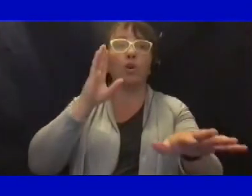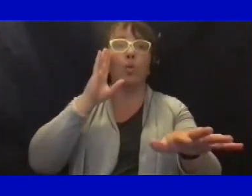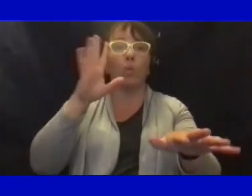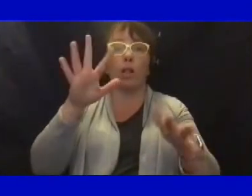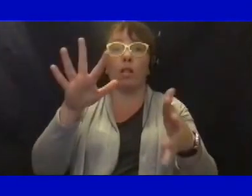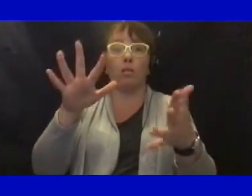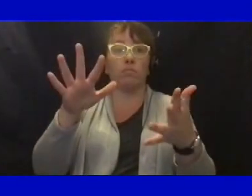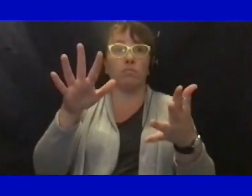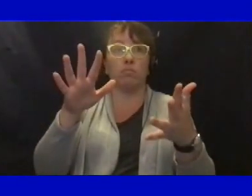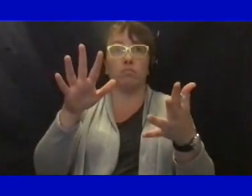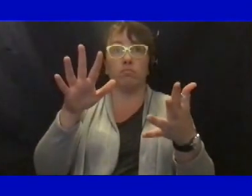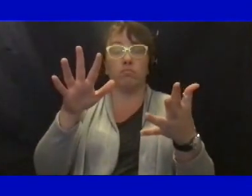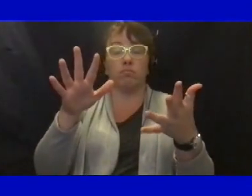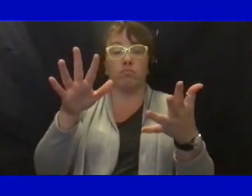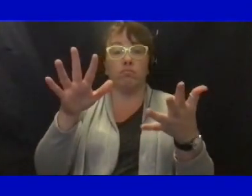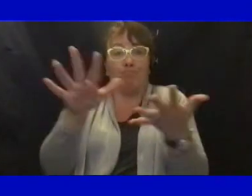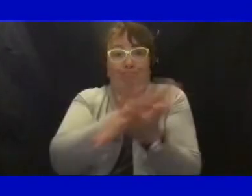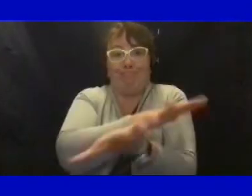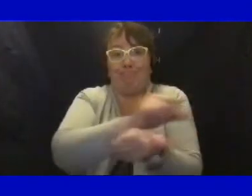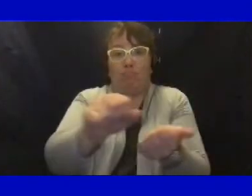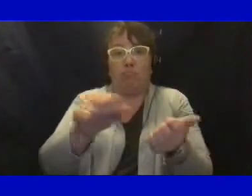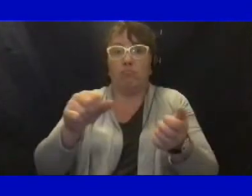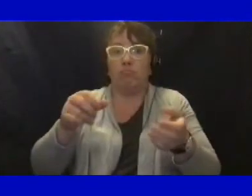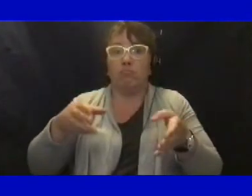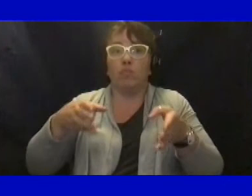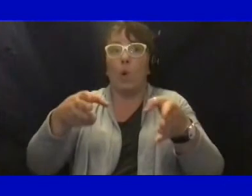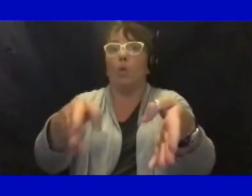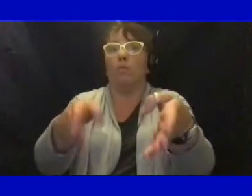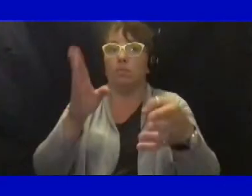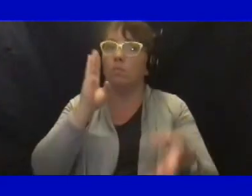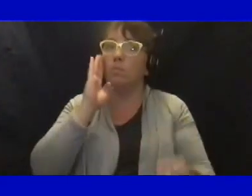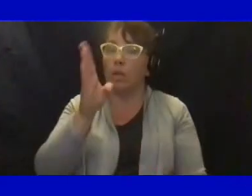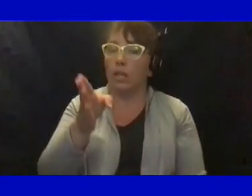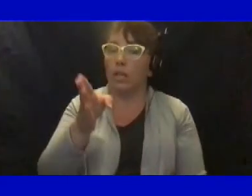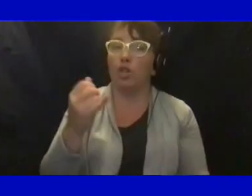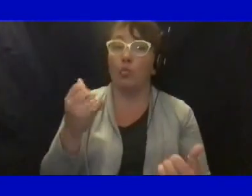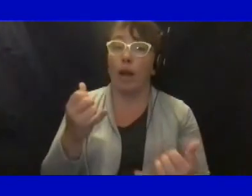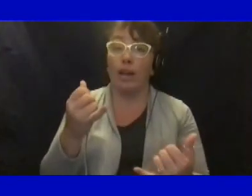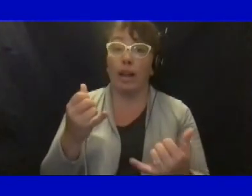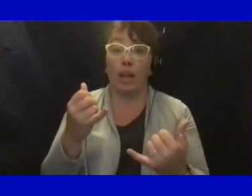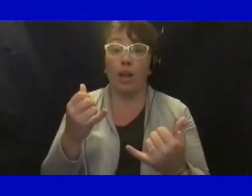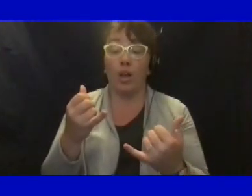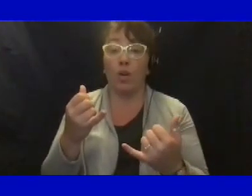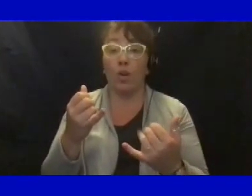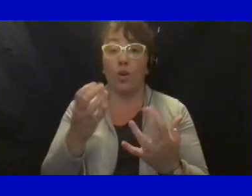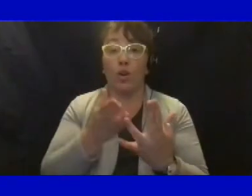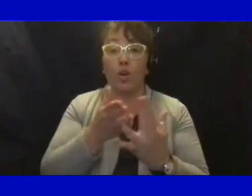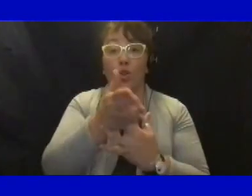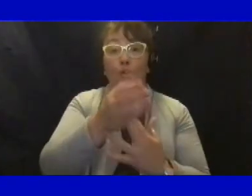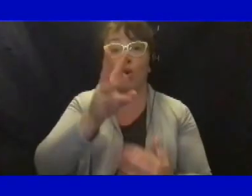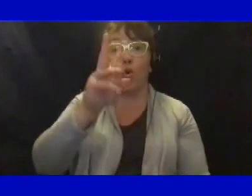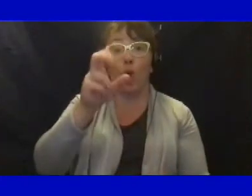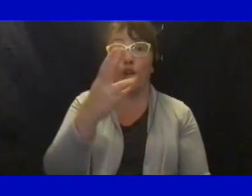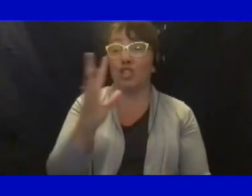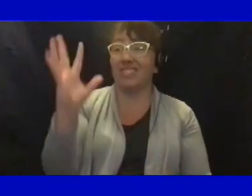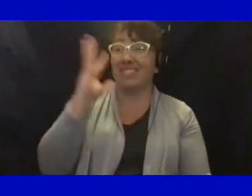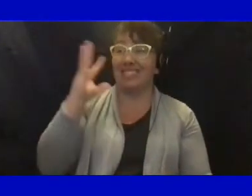roadway. It's already washed out last year. Right now, you're literally driving through the wash. There used to be a bridge, now that's